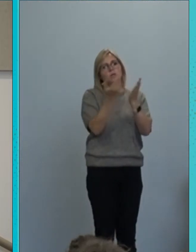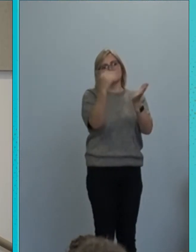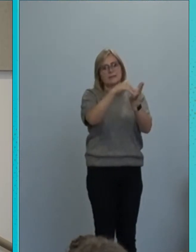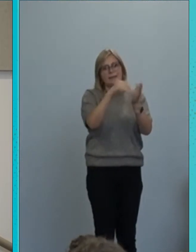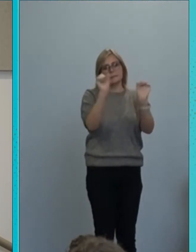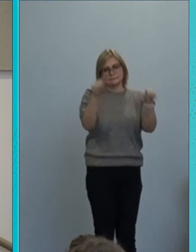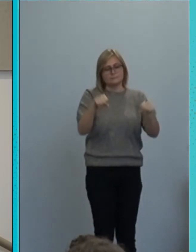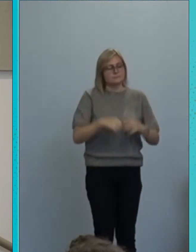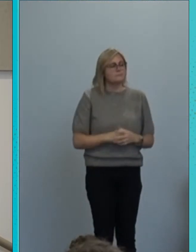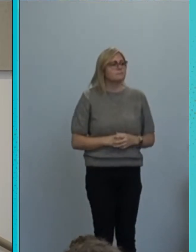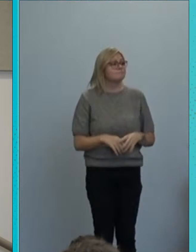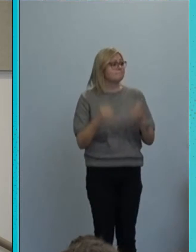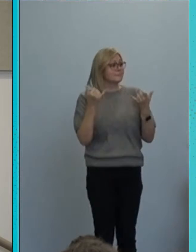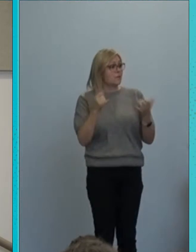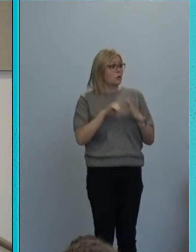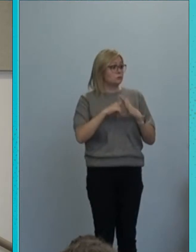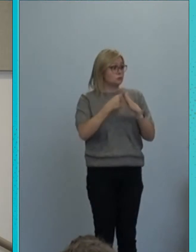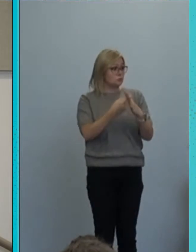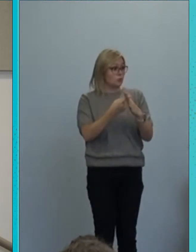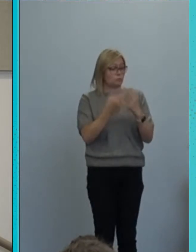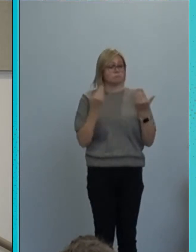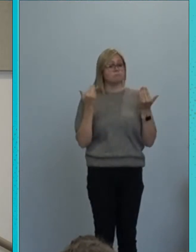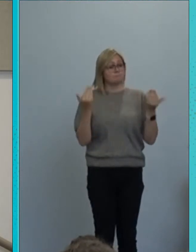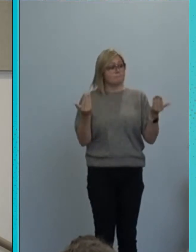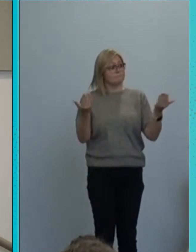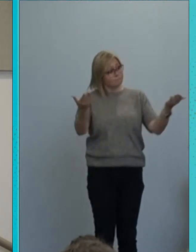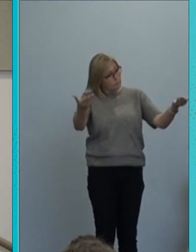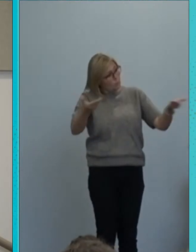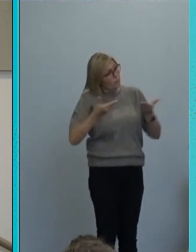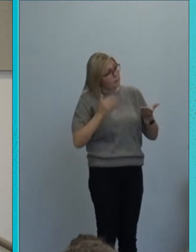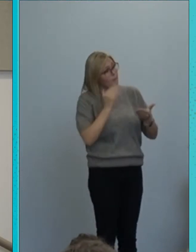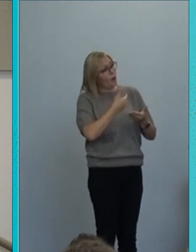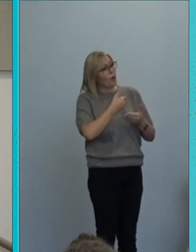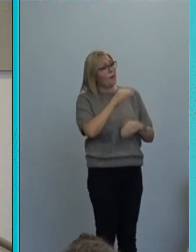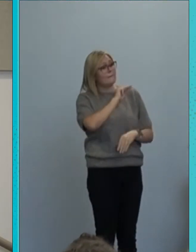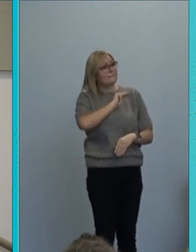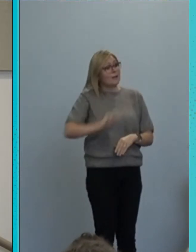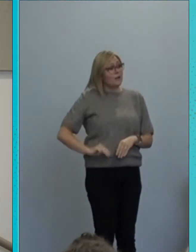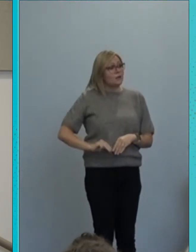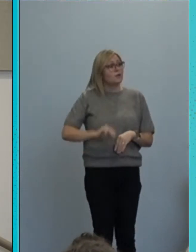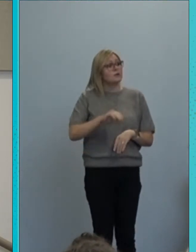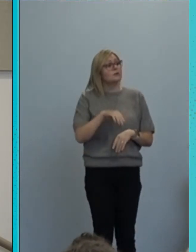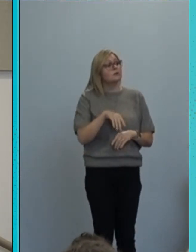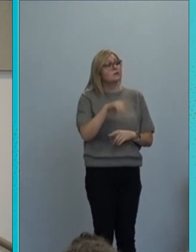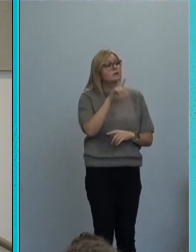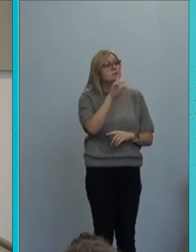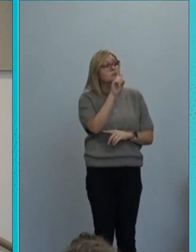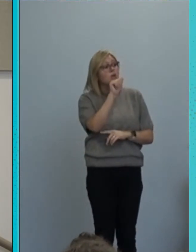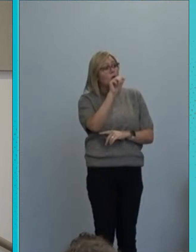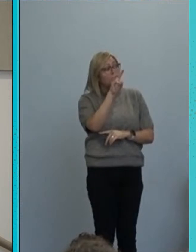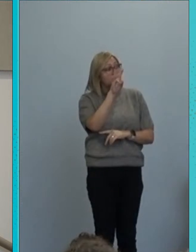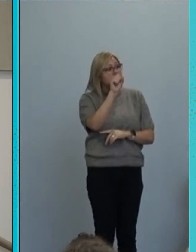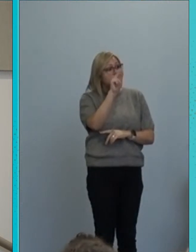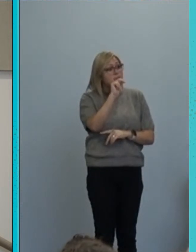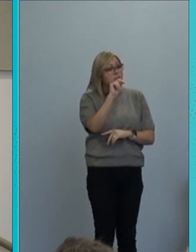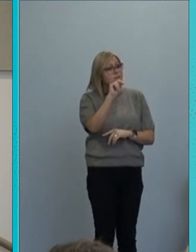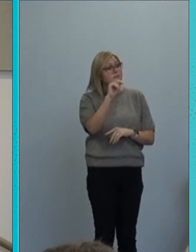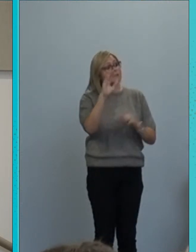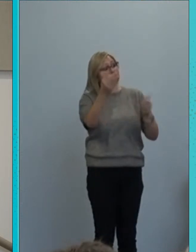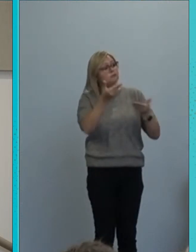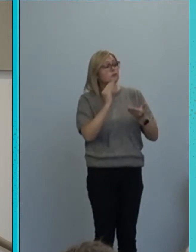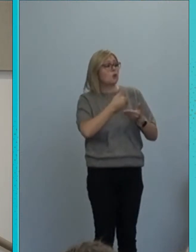now, to get things started, I would like to welcome our Mayor, Locke Dawson, to introduce our